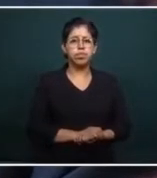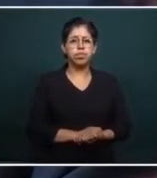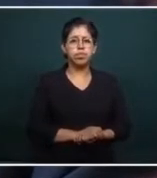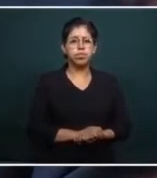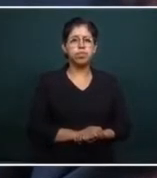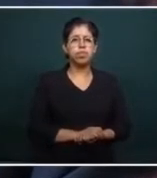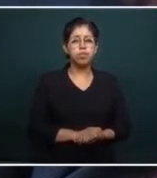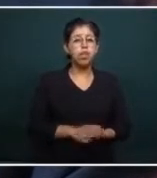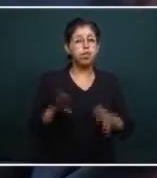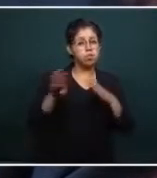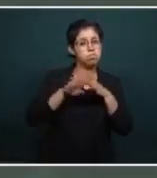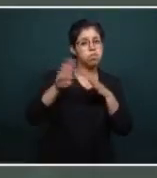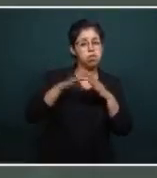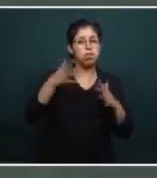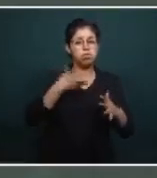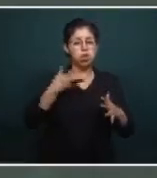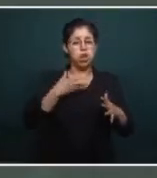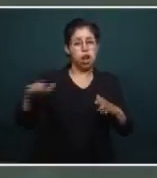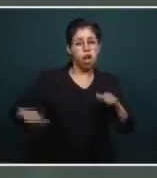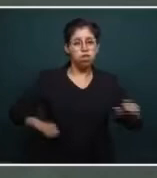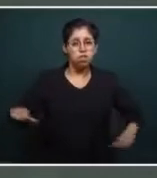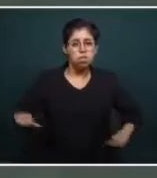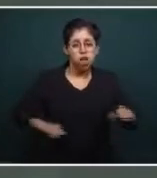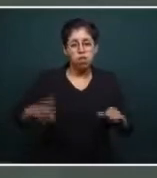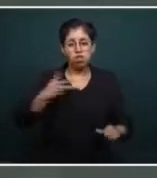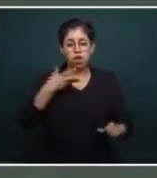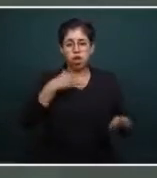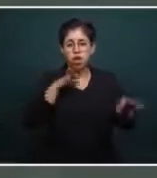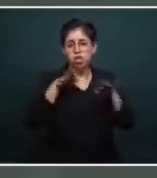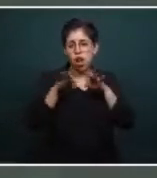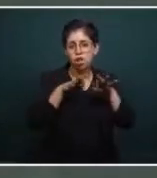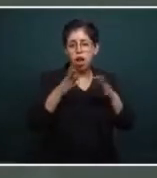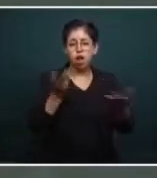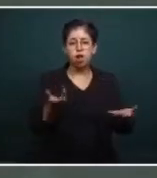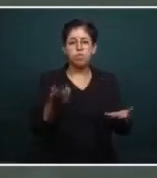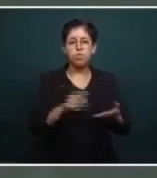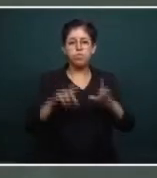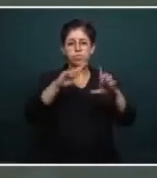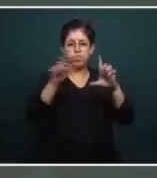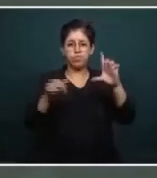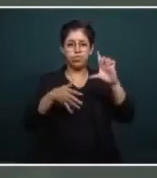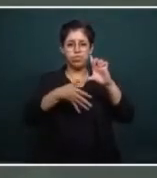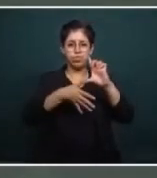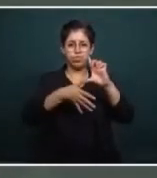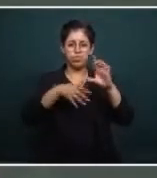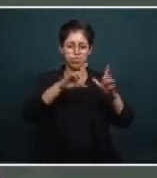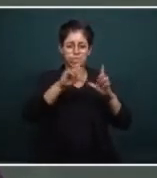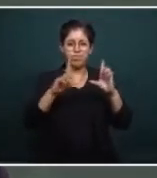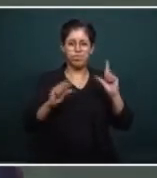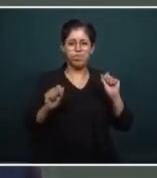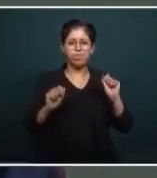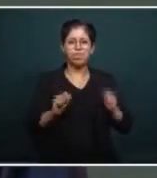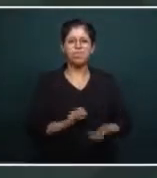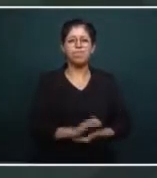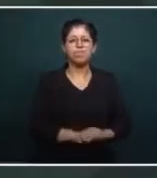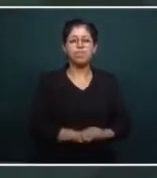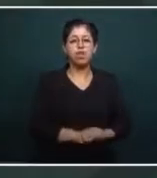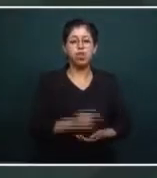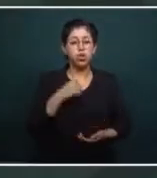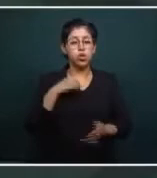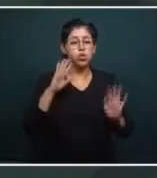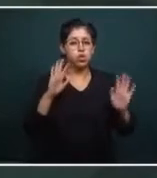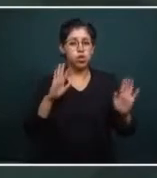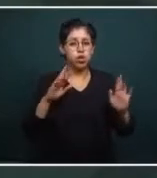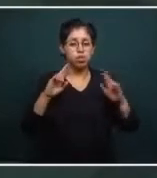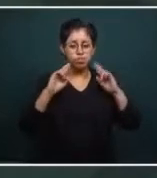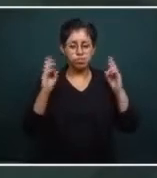actividades productivas, so there be empleos. productive activities, Centroamérica. jobs in Central Ya America. Me he reunido I have already con